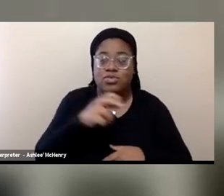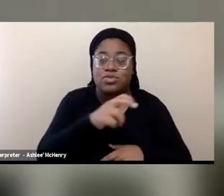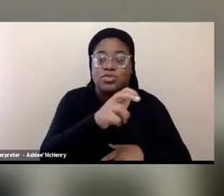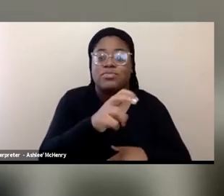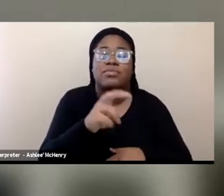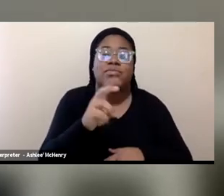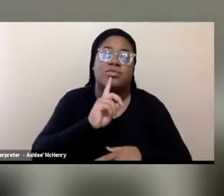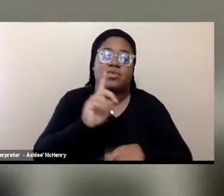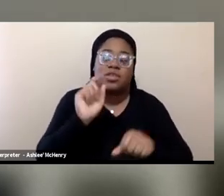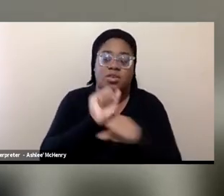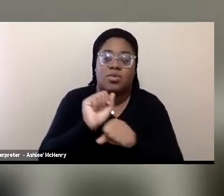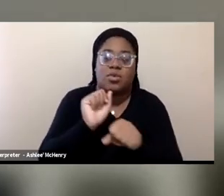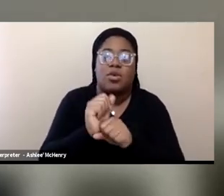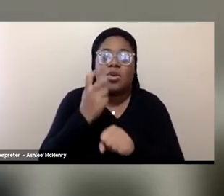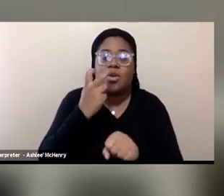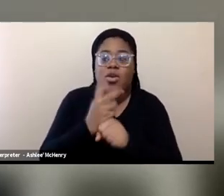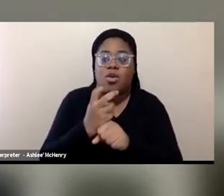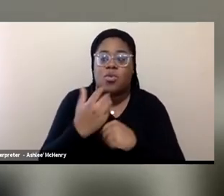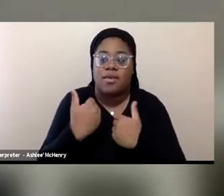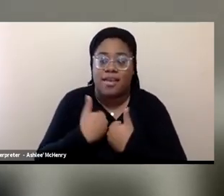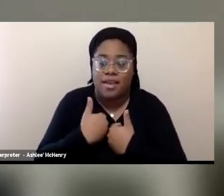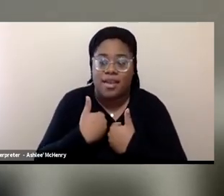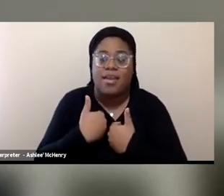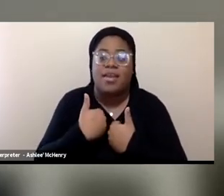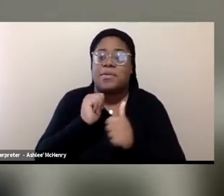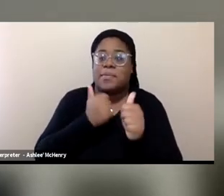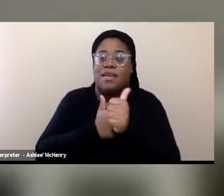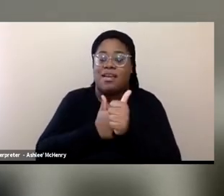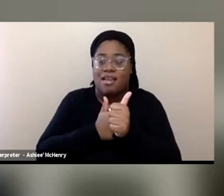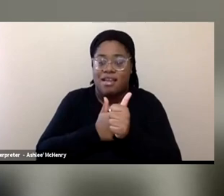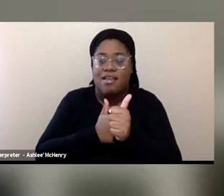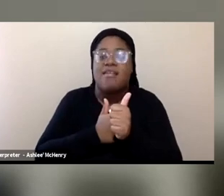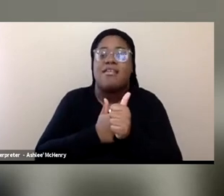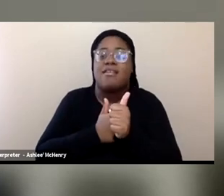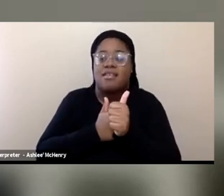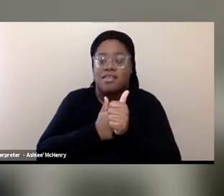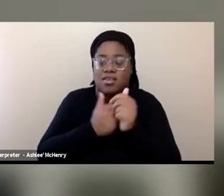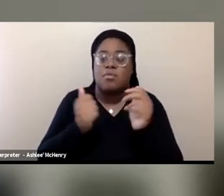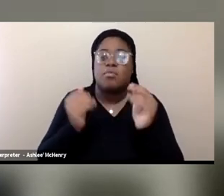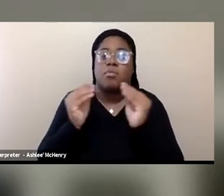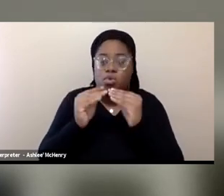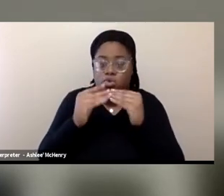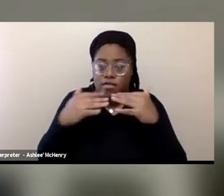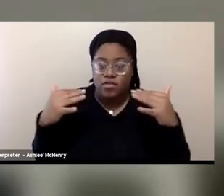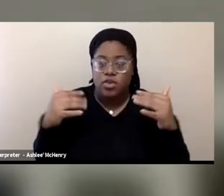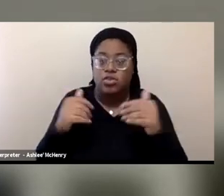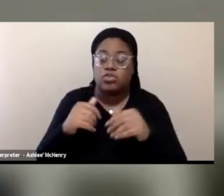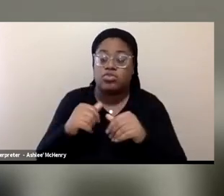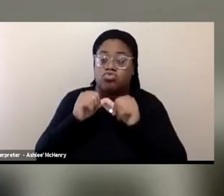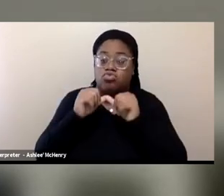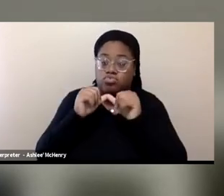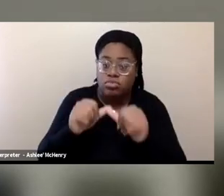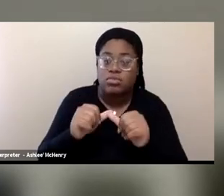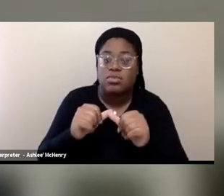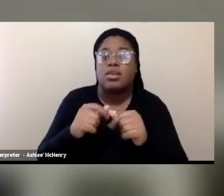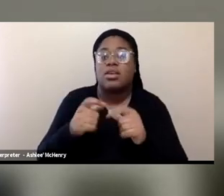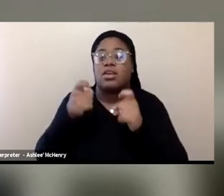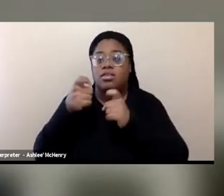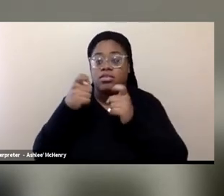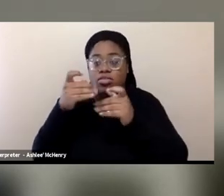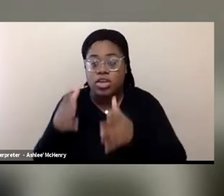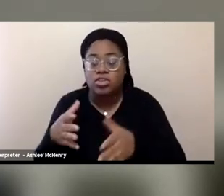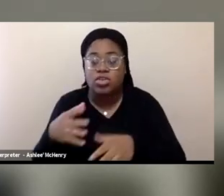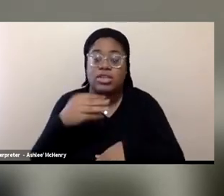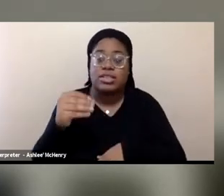really hard with making sure that behind the scenes was very diverse driven with directors and female